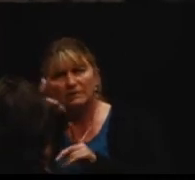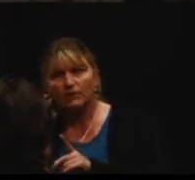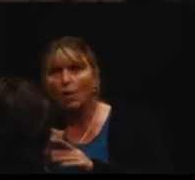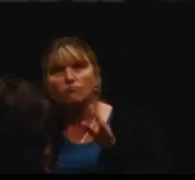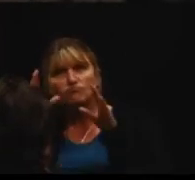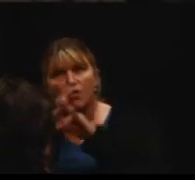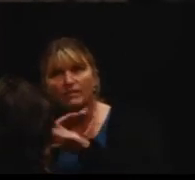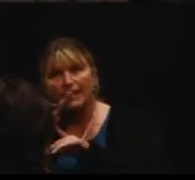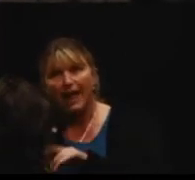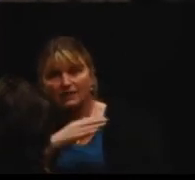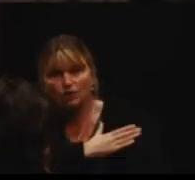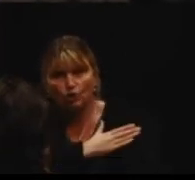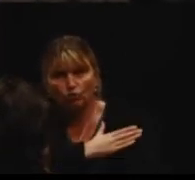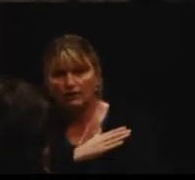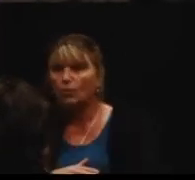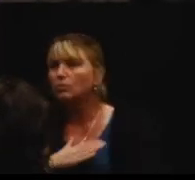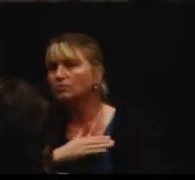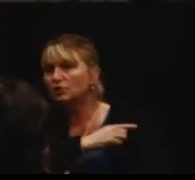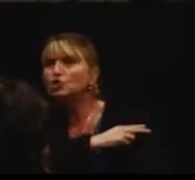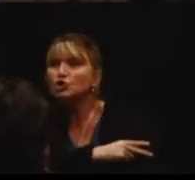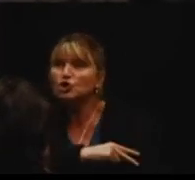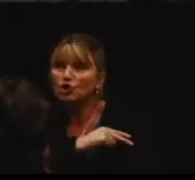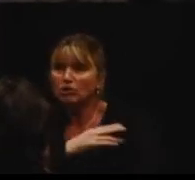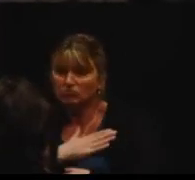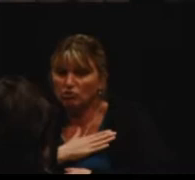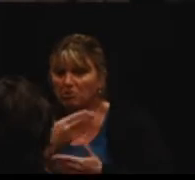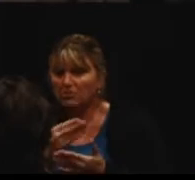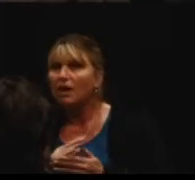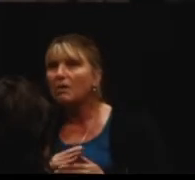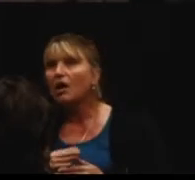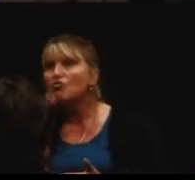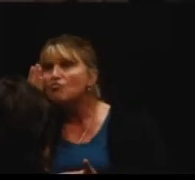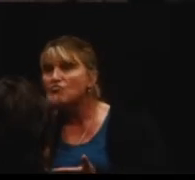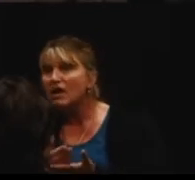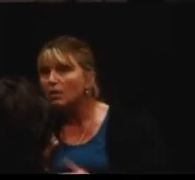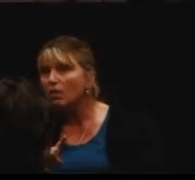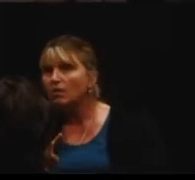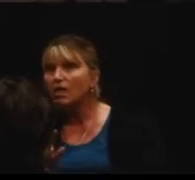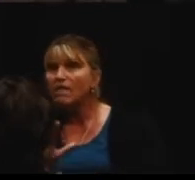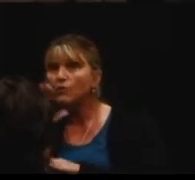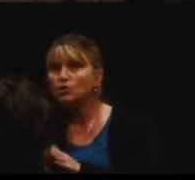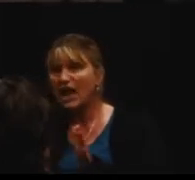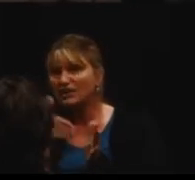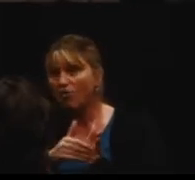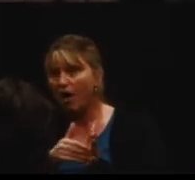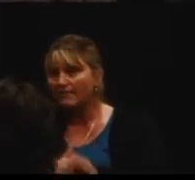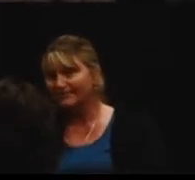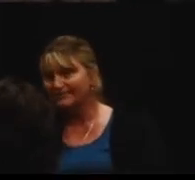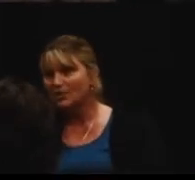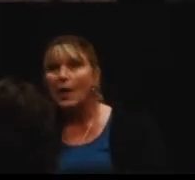and security, but the reality is that the future is here now. And we need less talk, more rock,